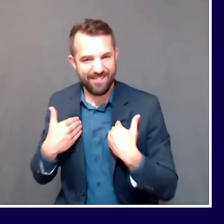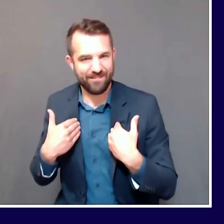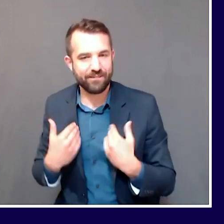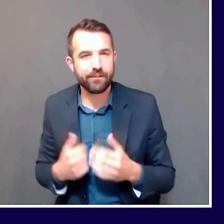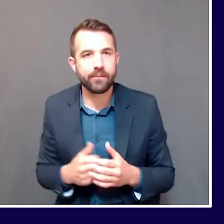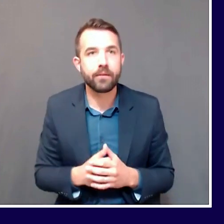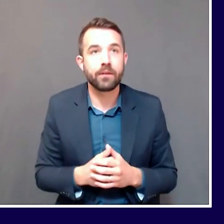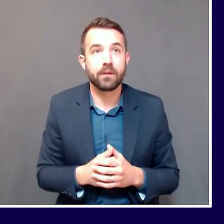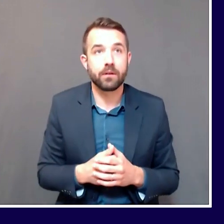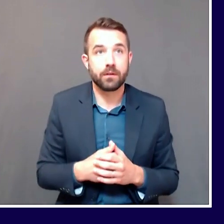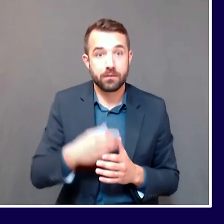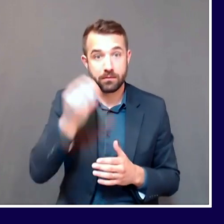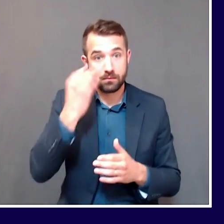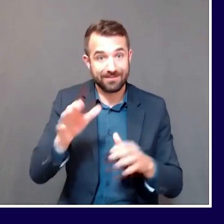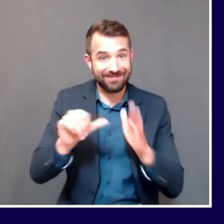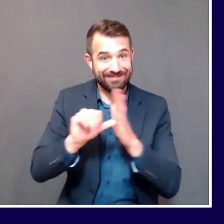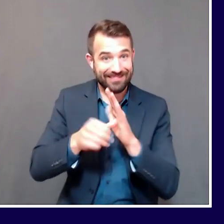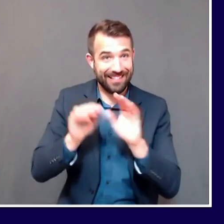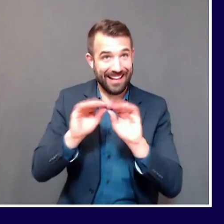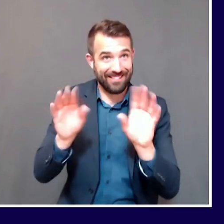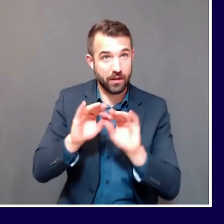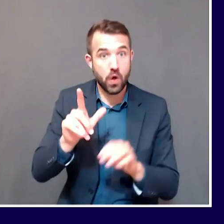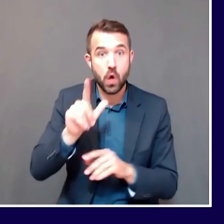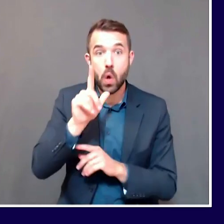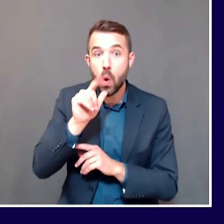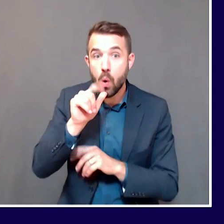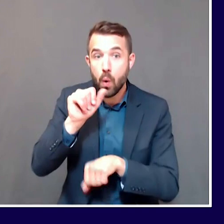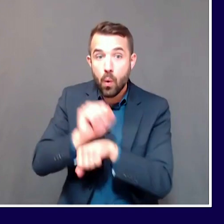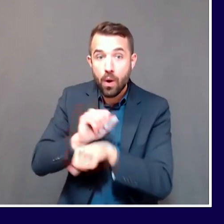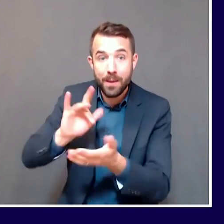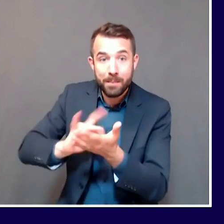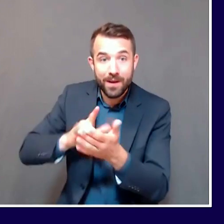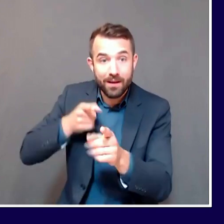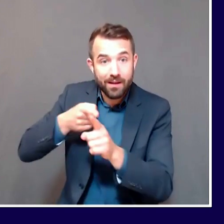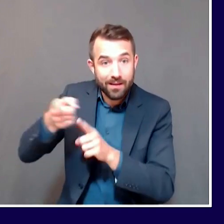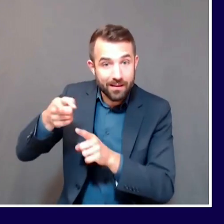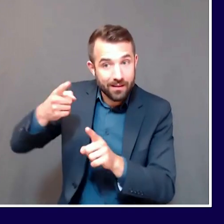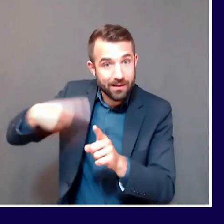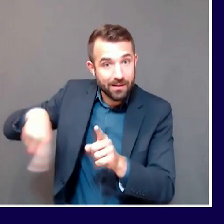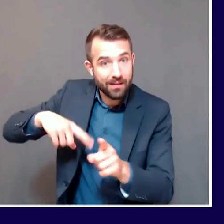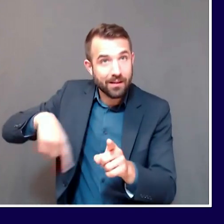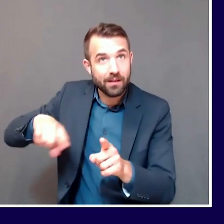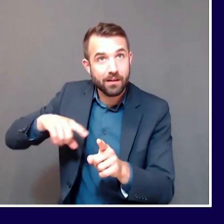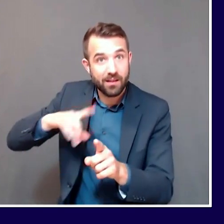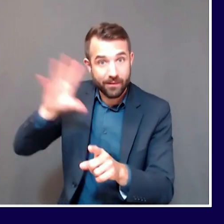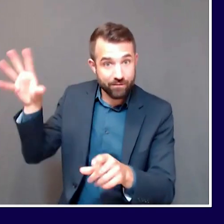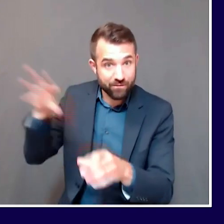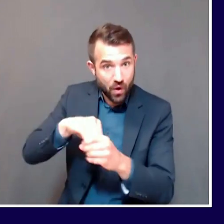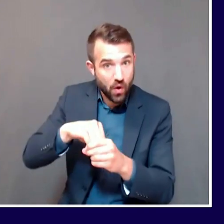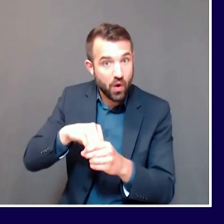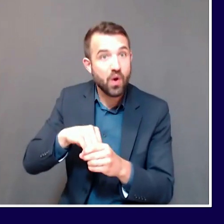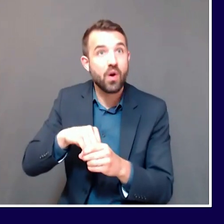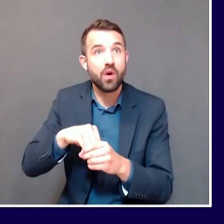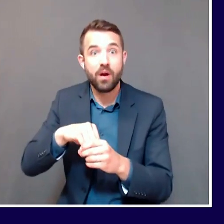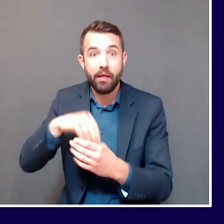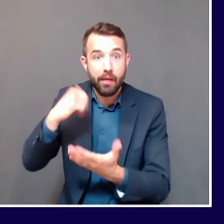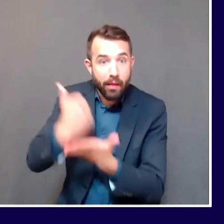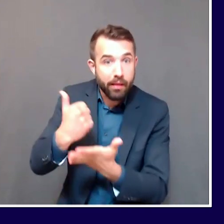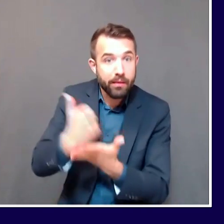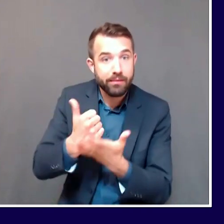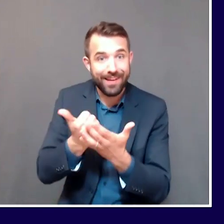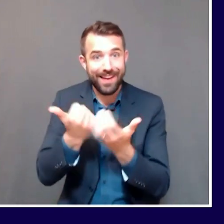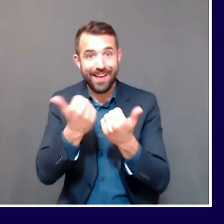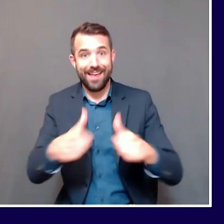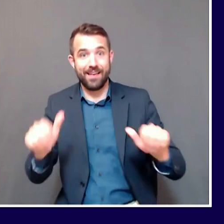health practitioners on the ground, if they are involved in the management of any individual or set of individual, they're already